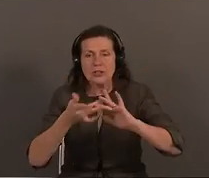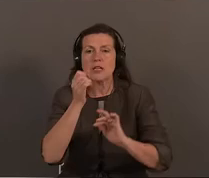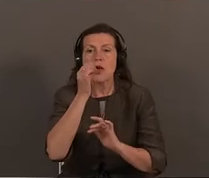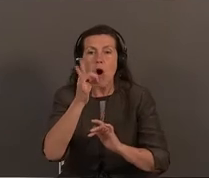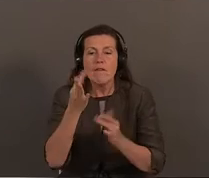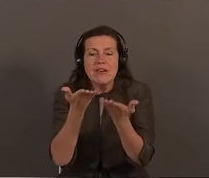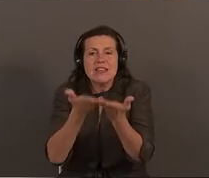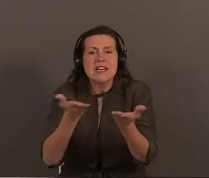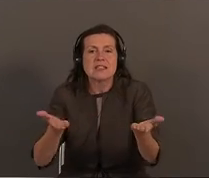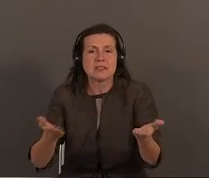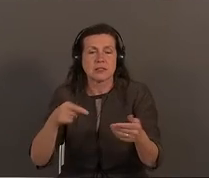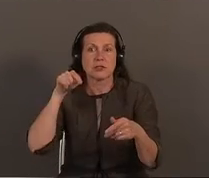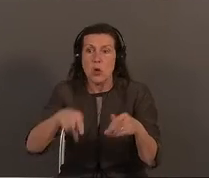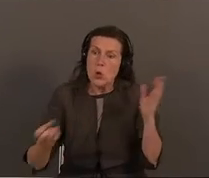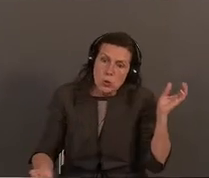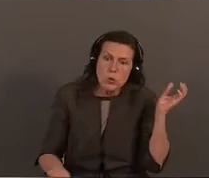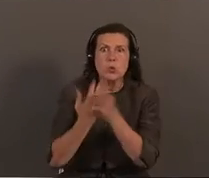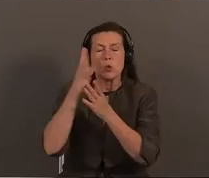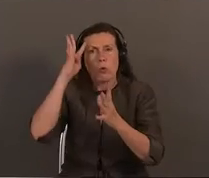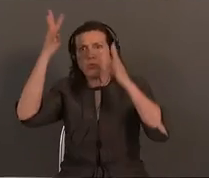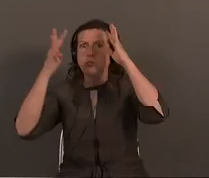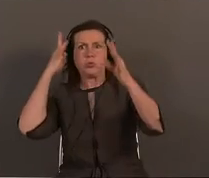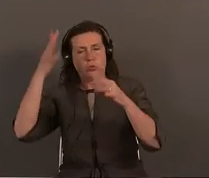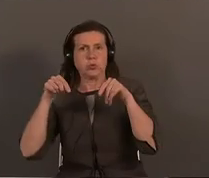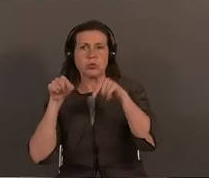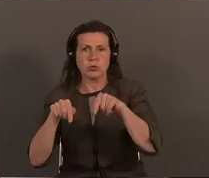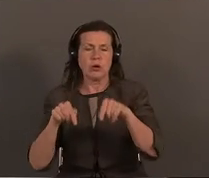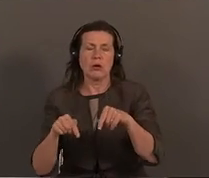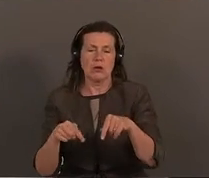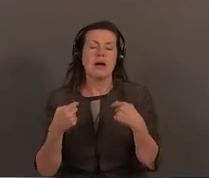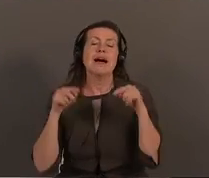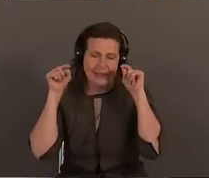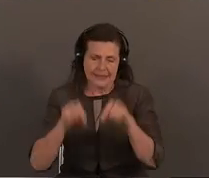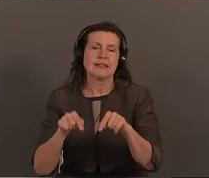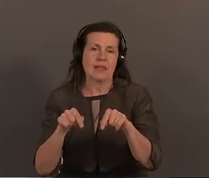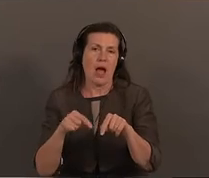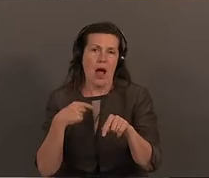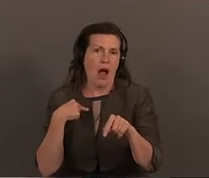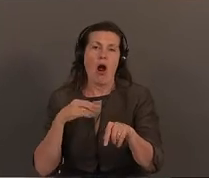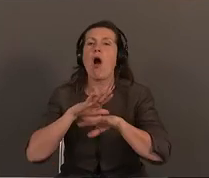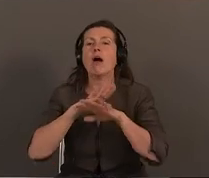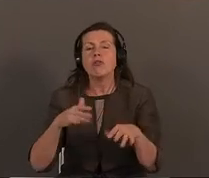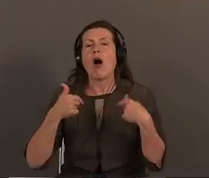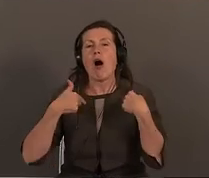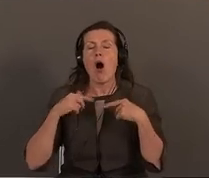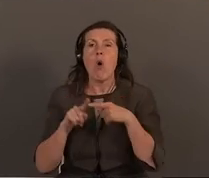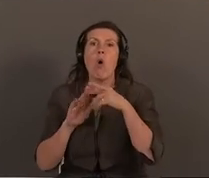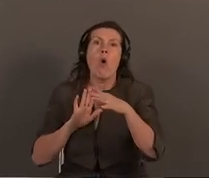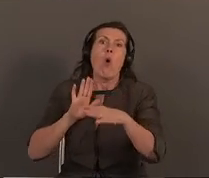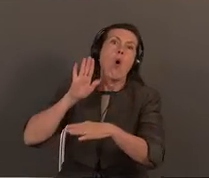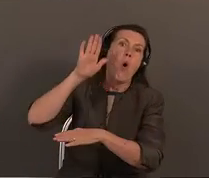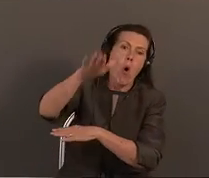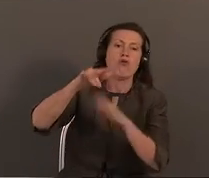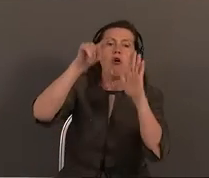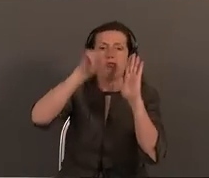this particular subject, we have to really make sure that we are not, you know, over-regulating, inventing